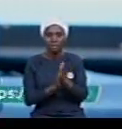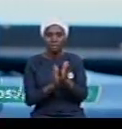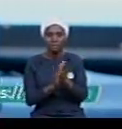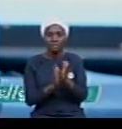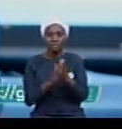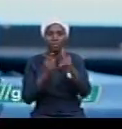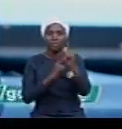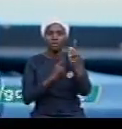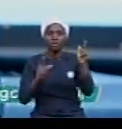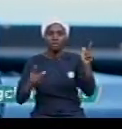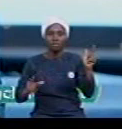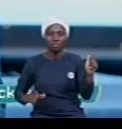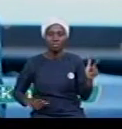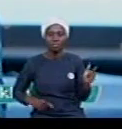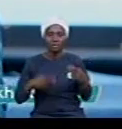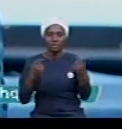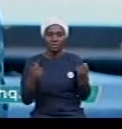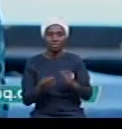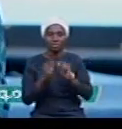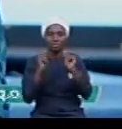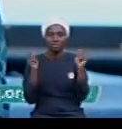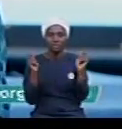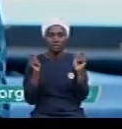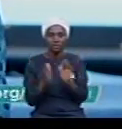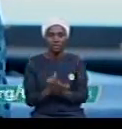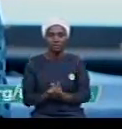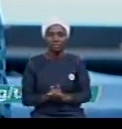Praise the Lord.